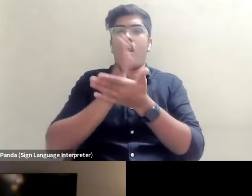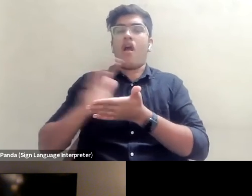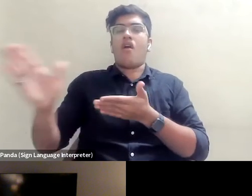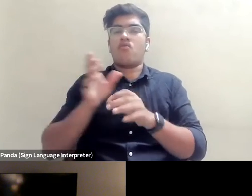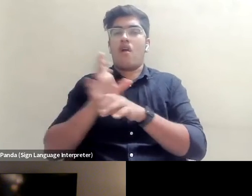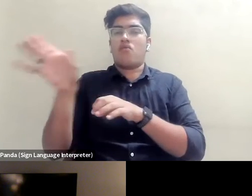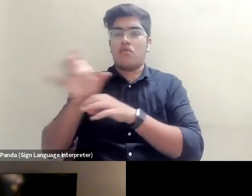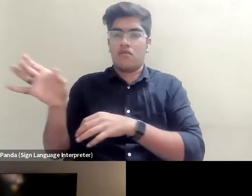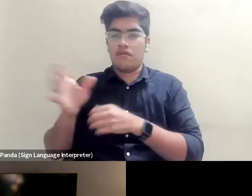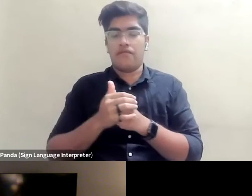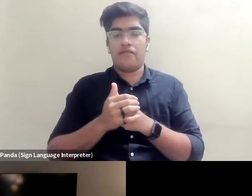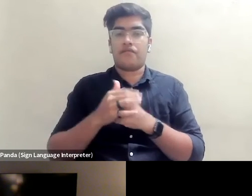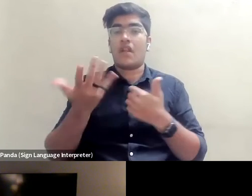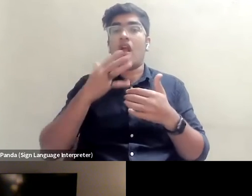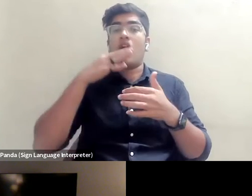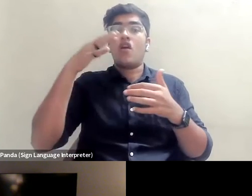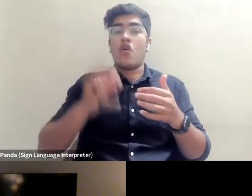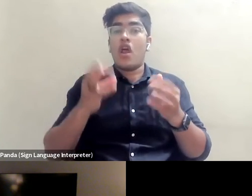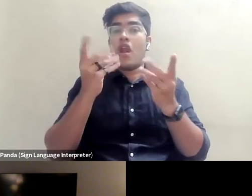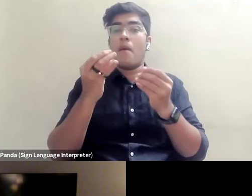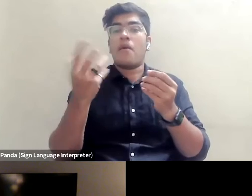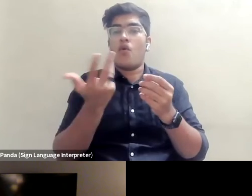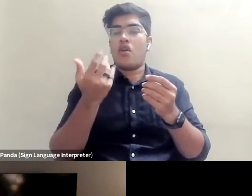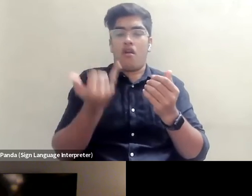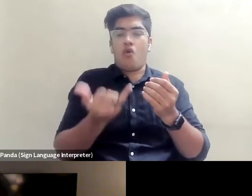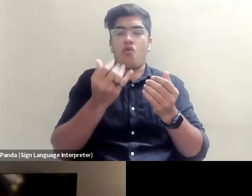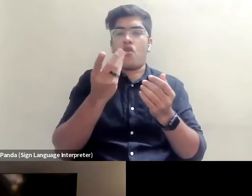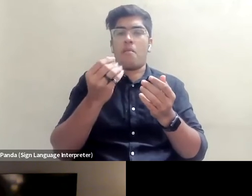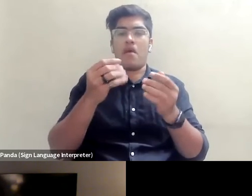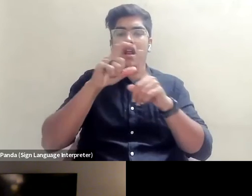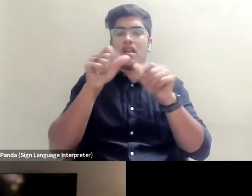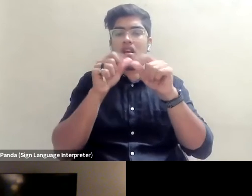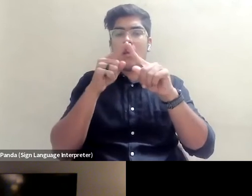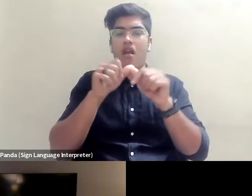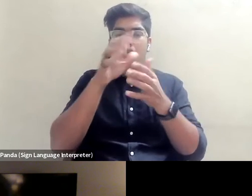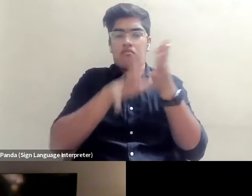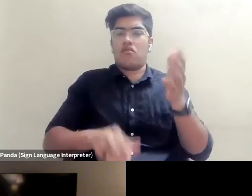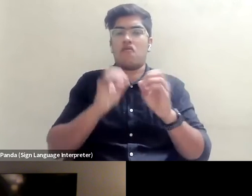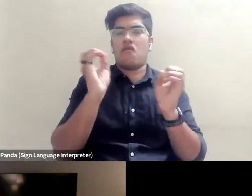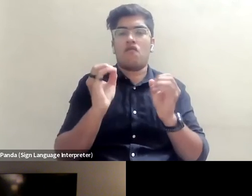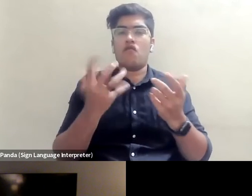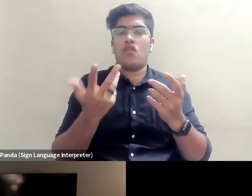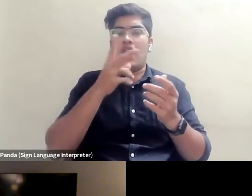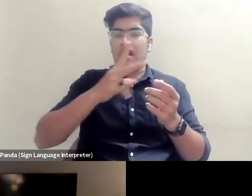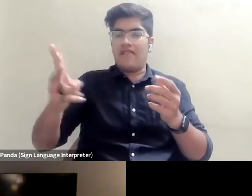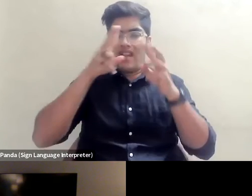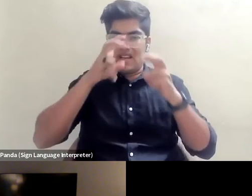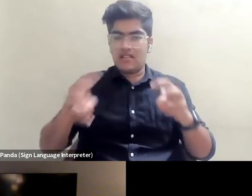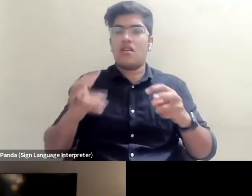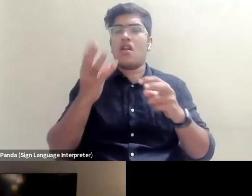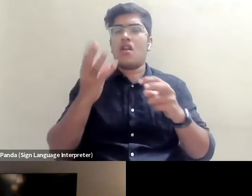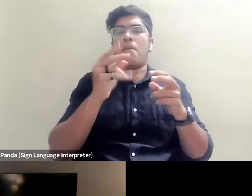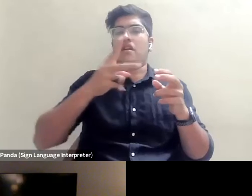numbers available on what is actually happening with migration on the ground. Different studies have different findings, and the numbers are not really aligned, and